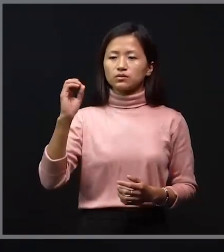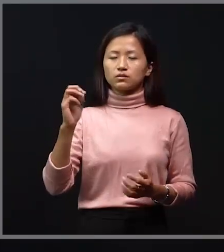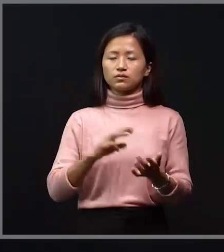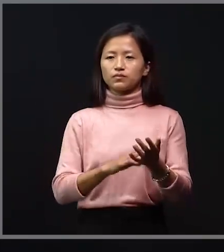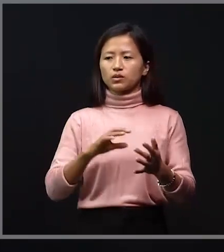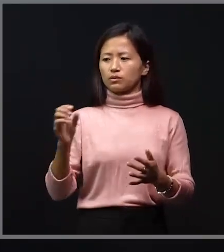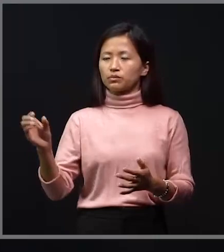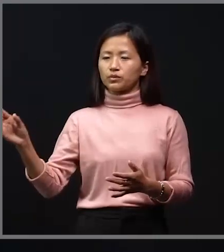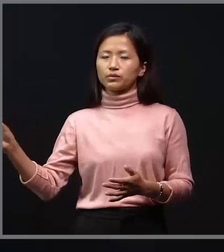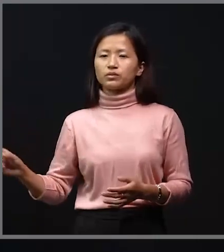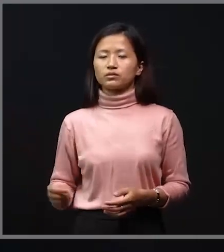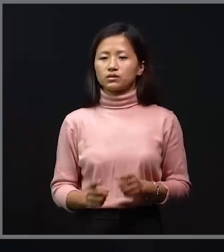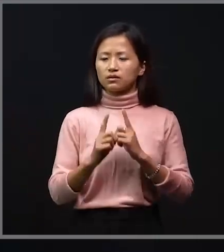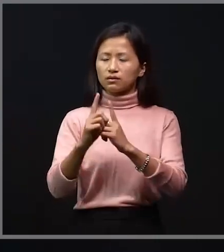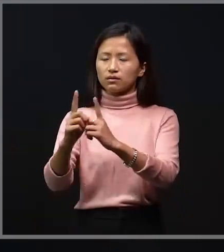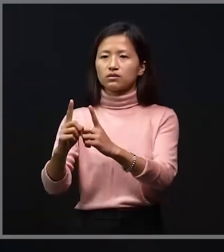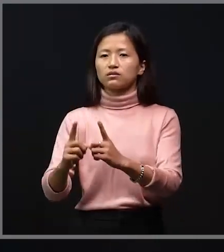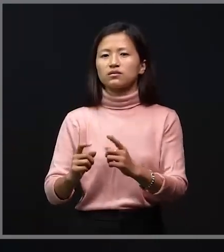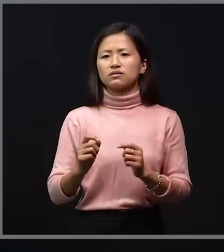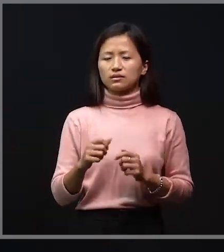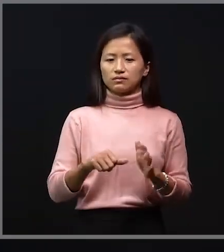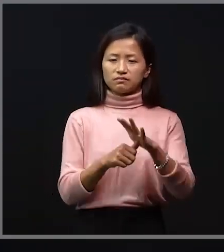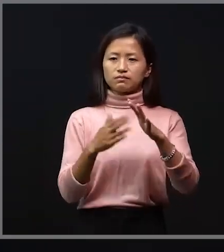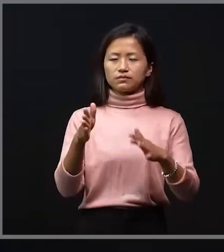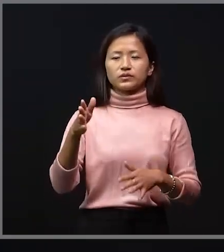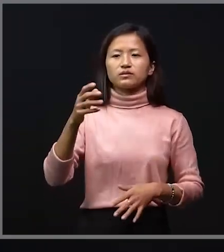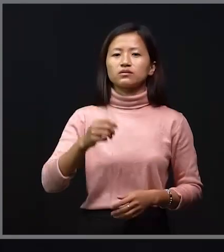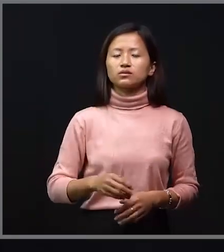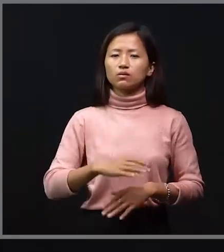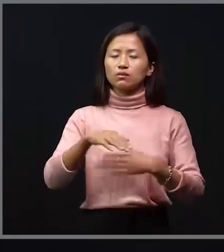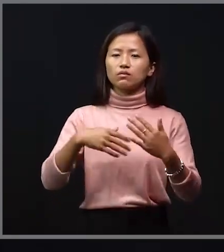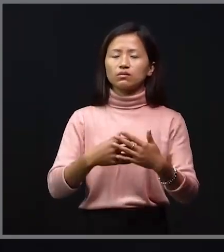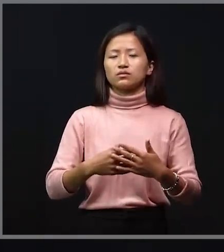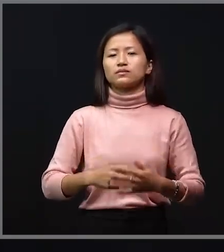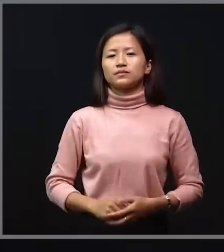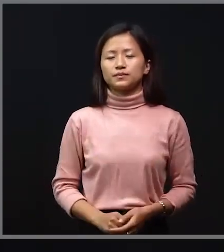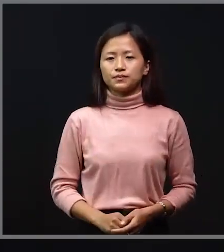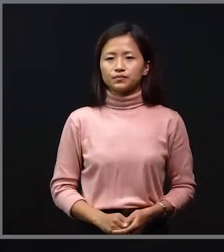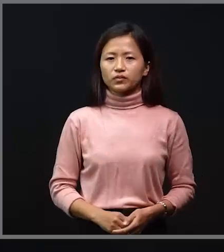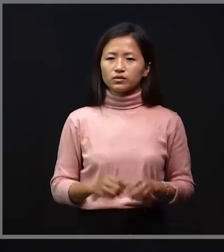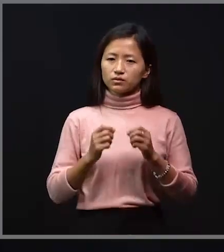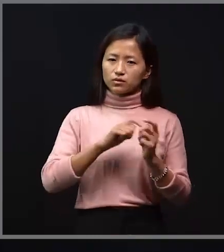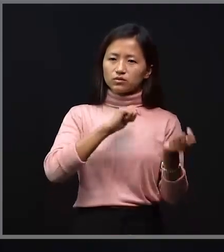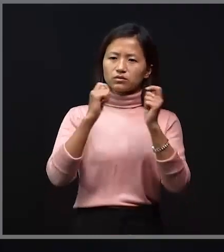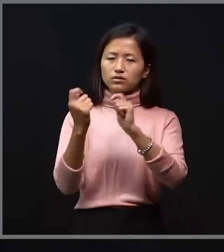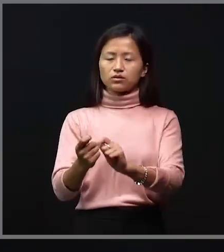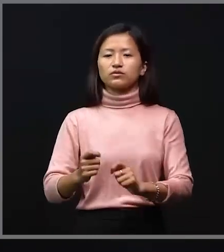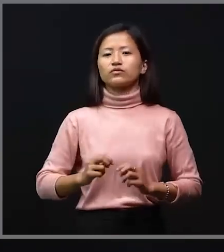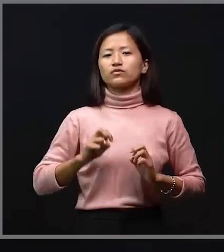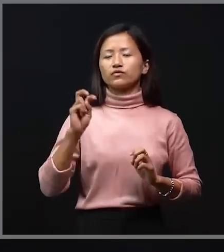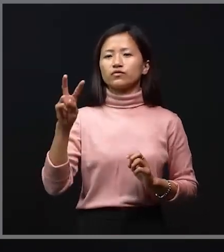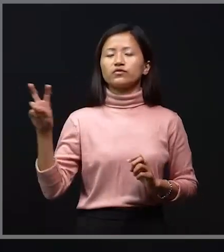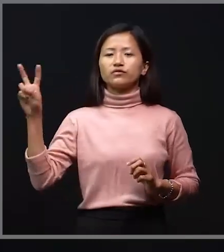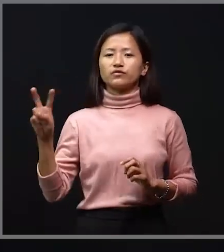anyone to guide them. Okay, they were leaderless, no one to guide them and so on. So they turned very violent. The movement became very